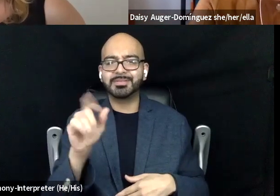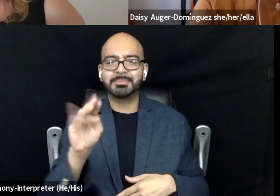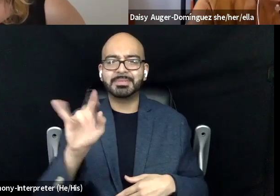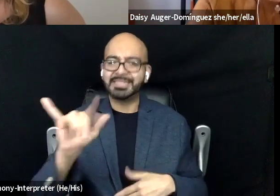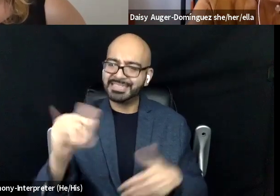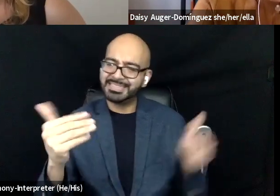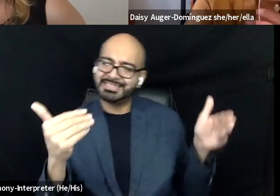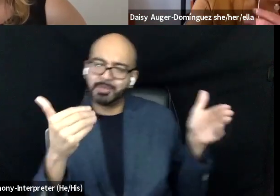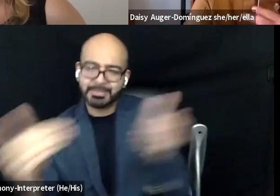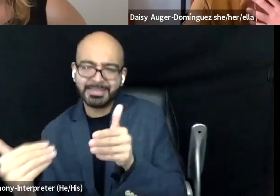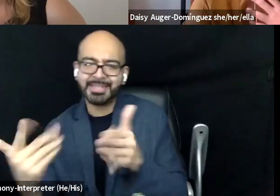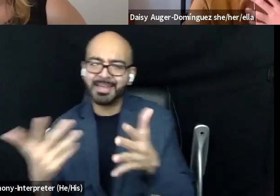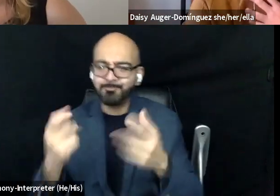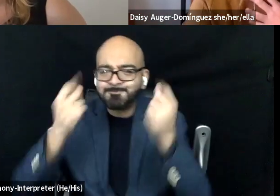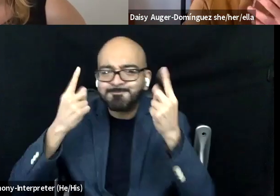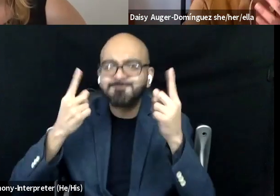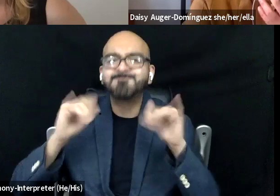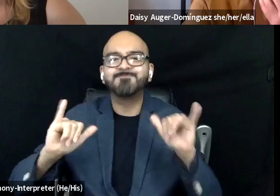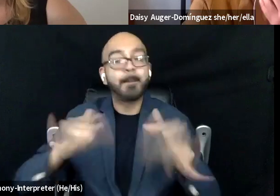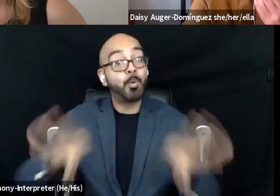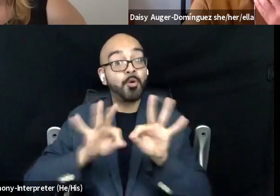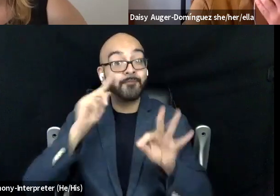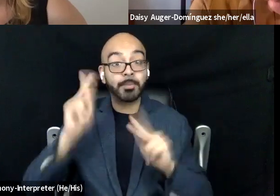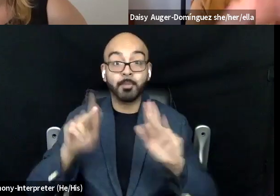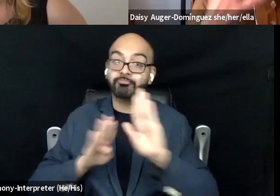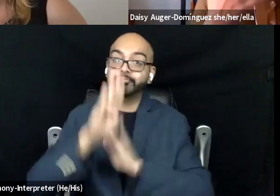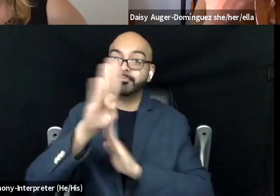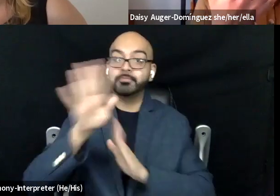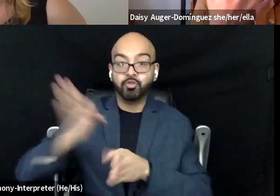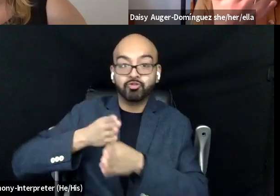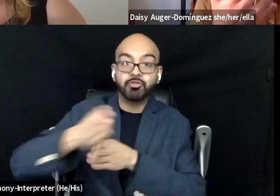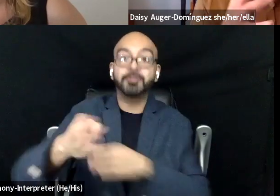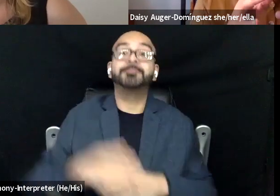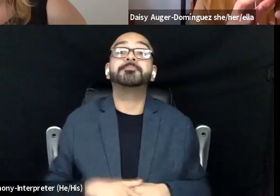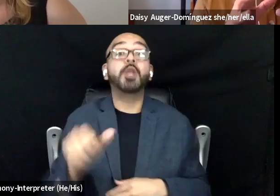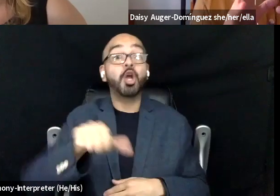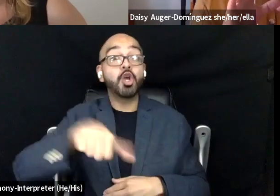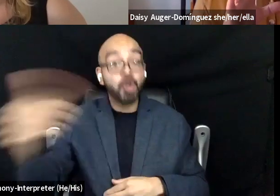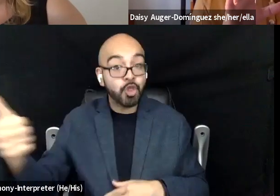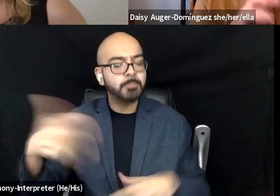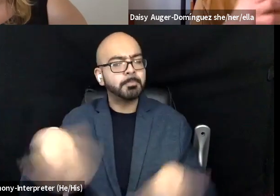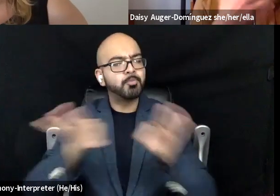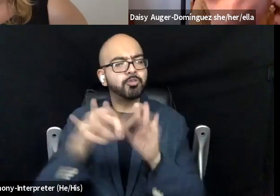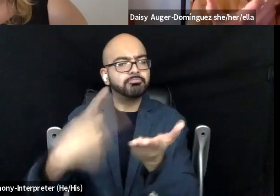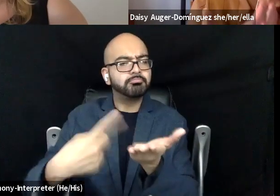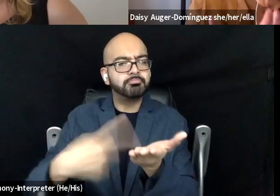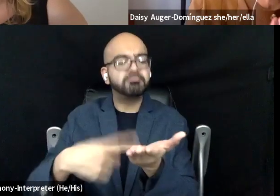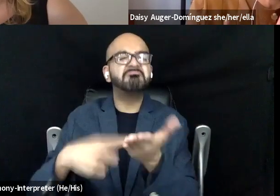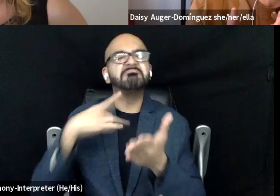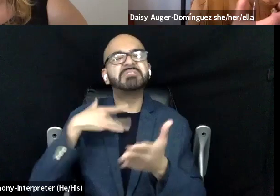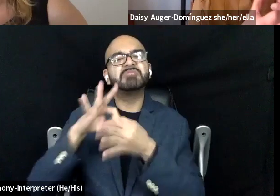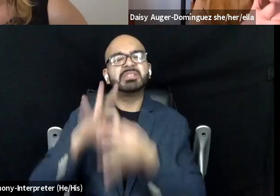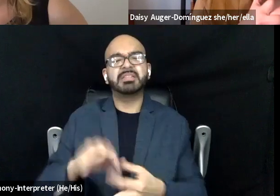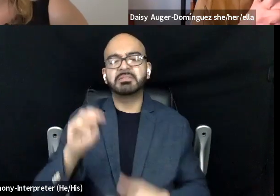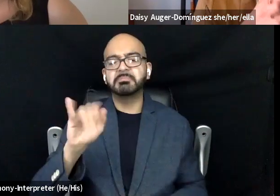advance in their careers. The other piece that we know about, and this is mostly about minority groups, but it's about how information gets